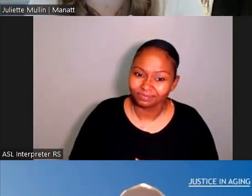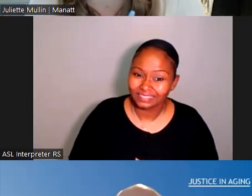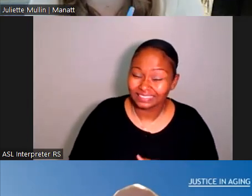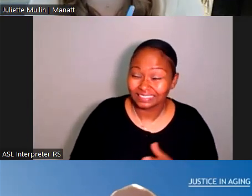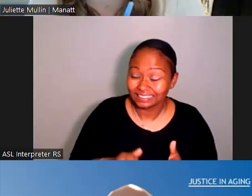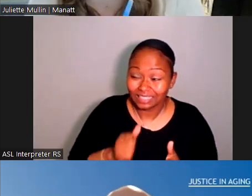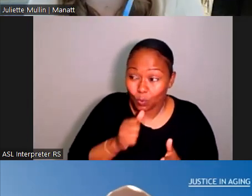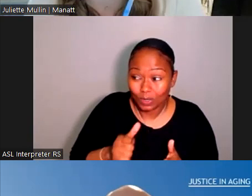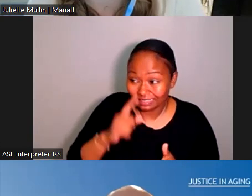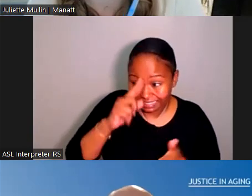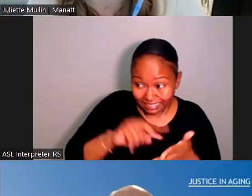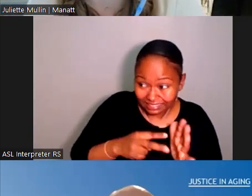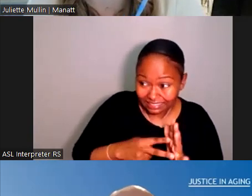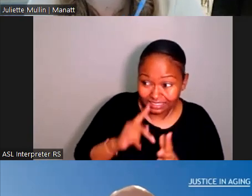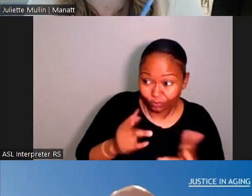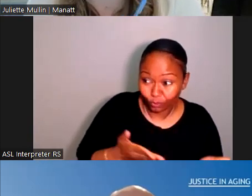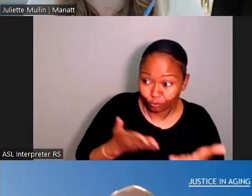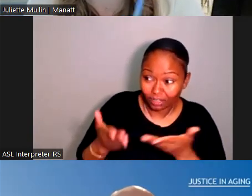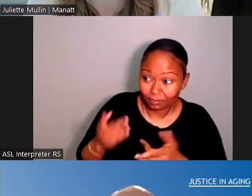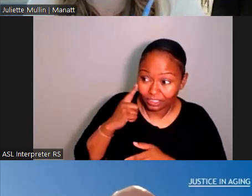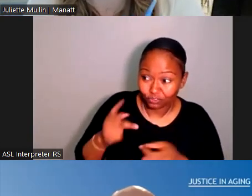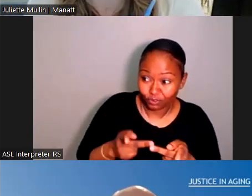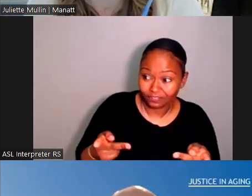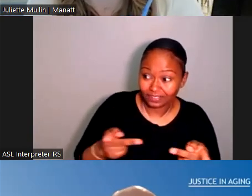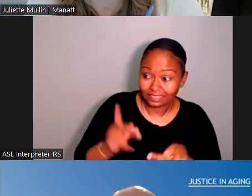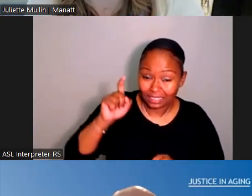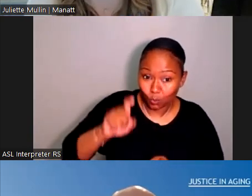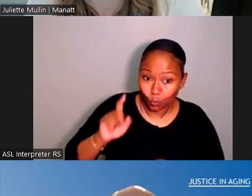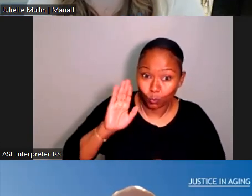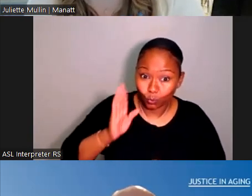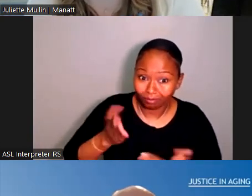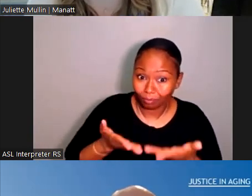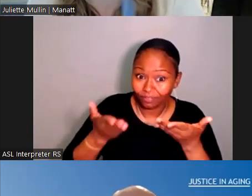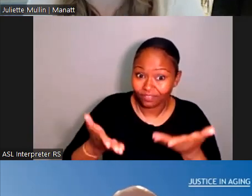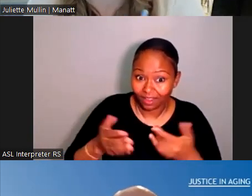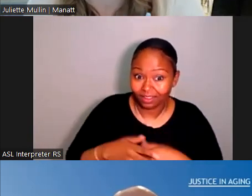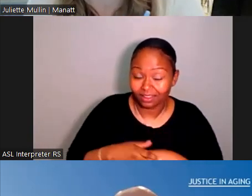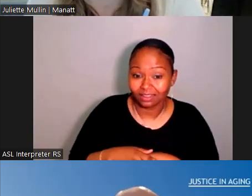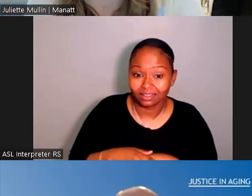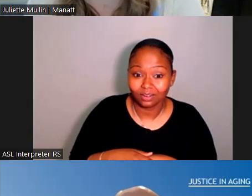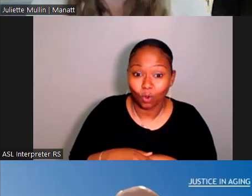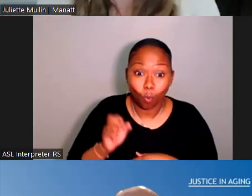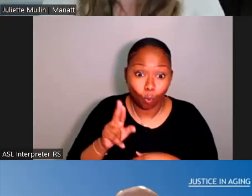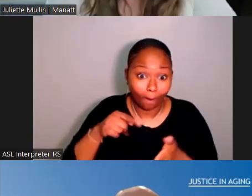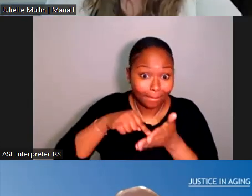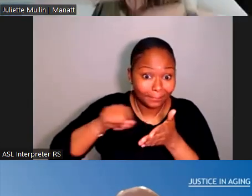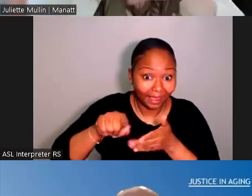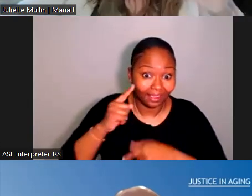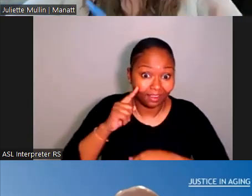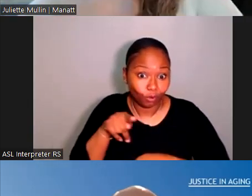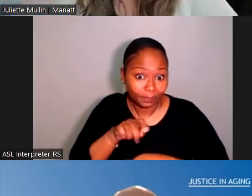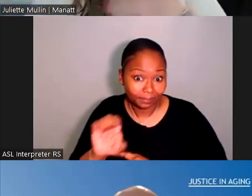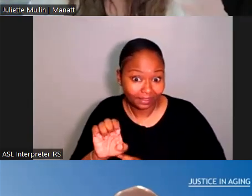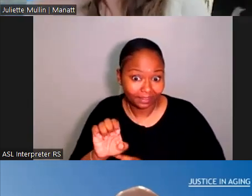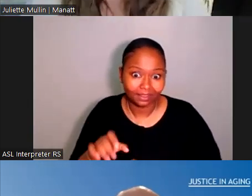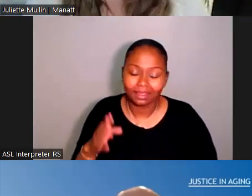intention around the recommendation for whether a facility would provide or pay for PPE, because we didn't, going through